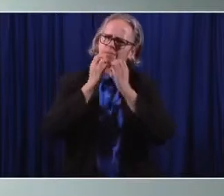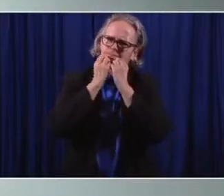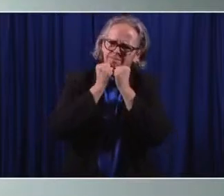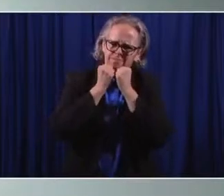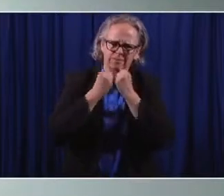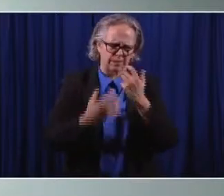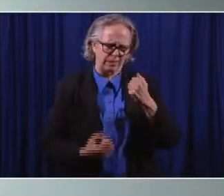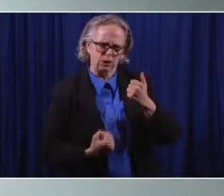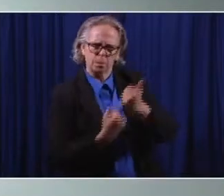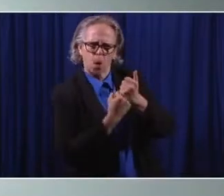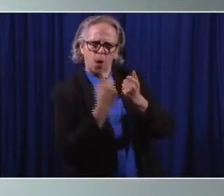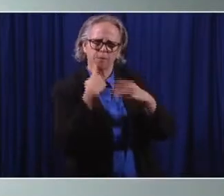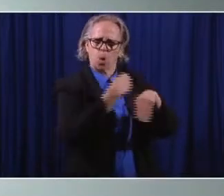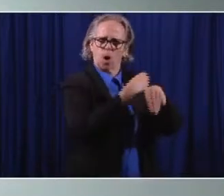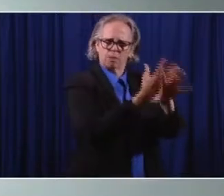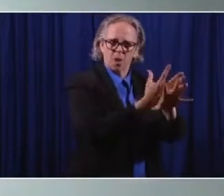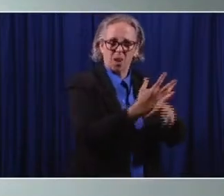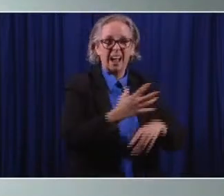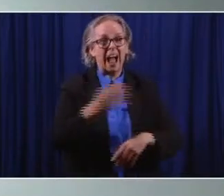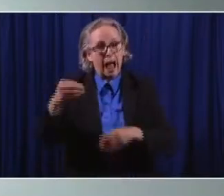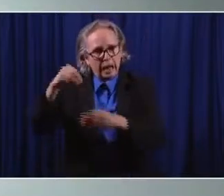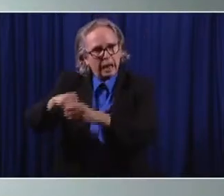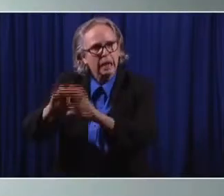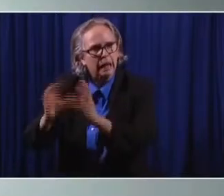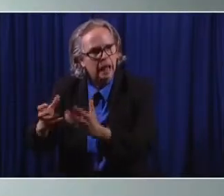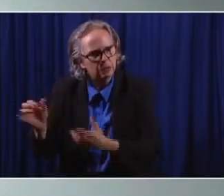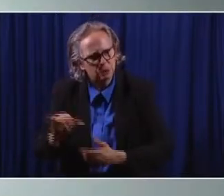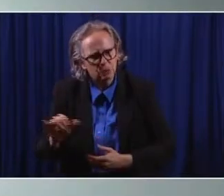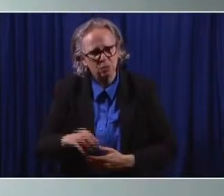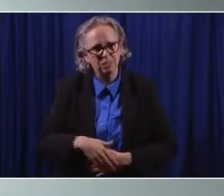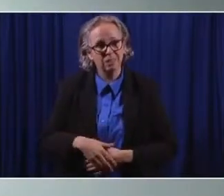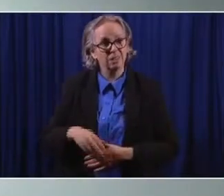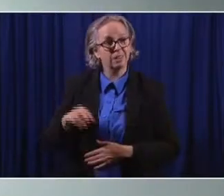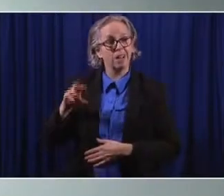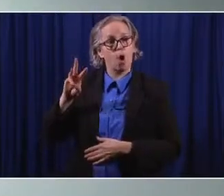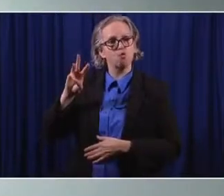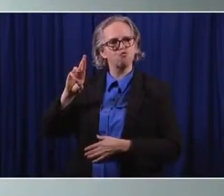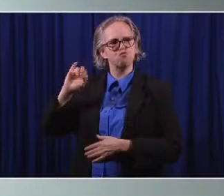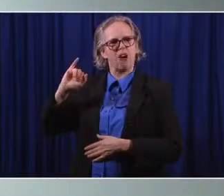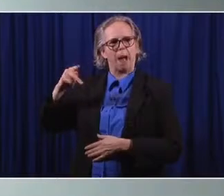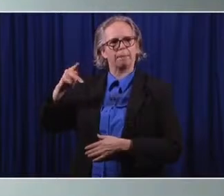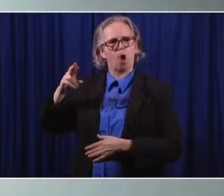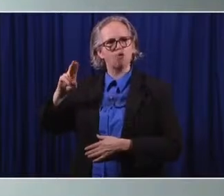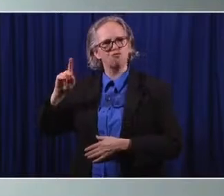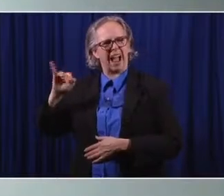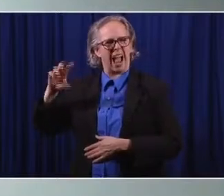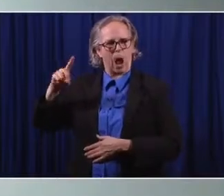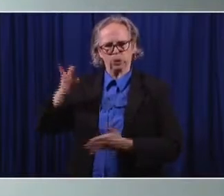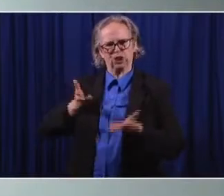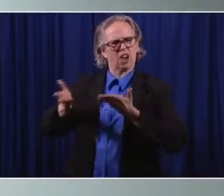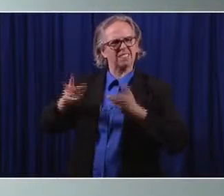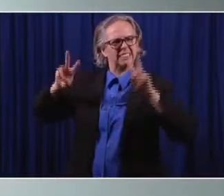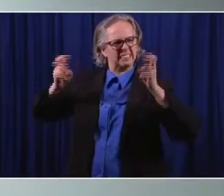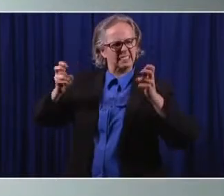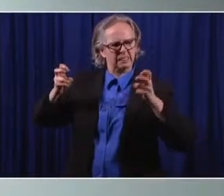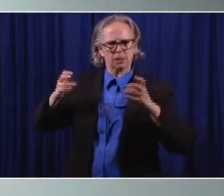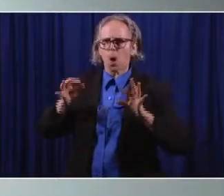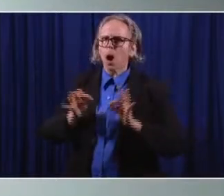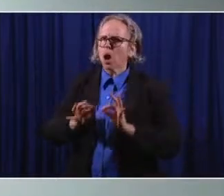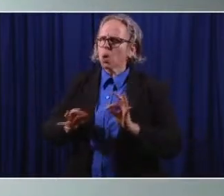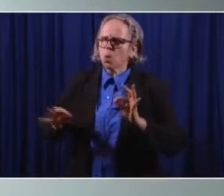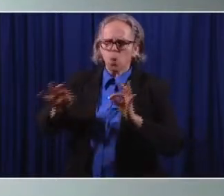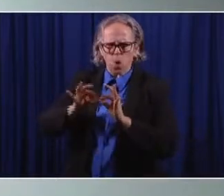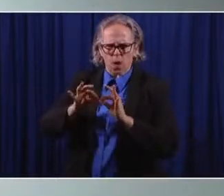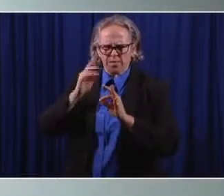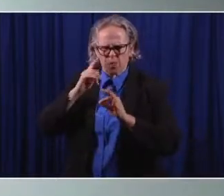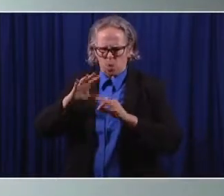in person, because those wraparound services was one of the big things that we were worried about with our students being gone from us for so